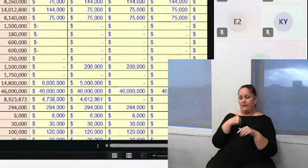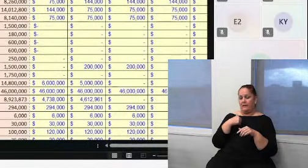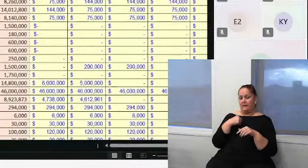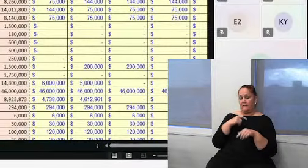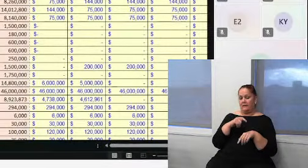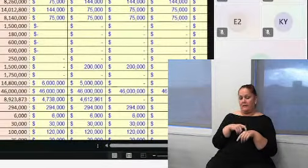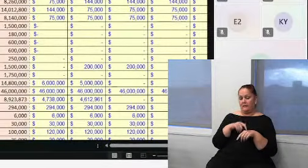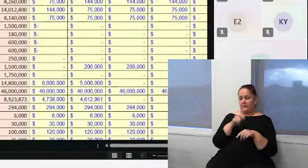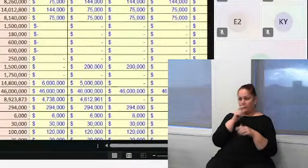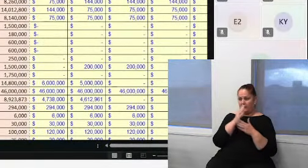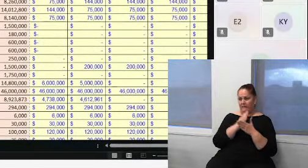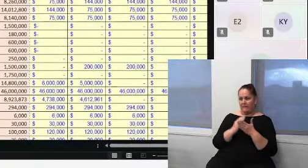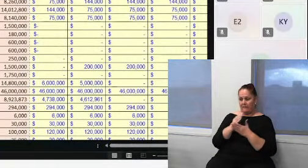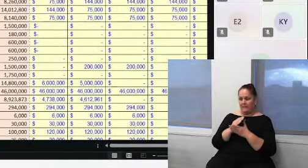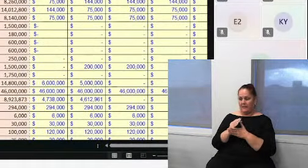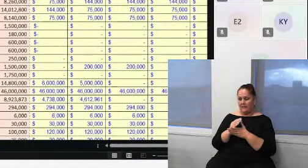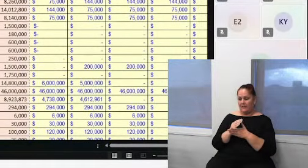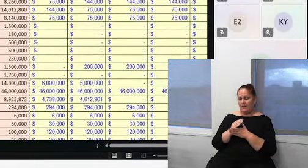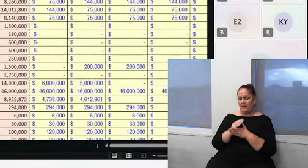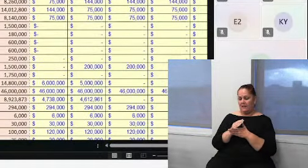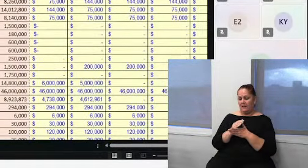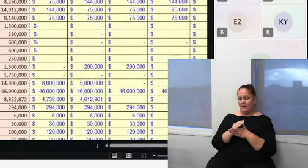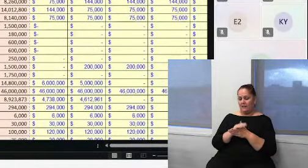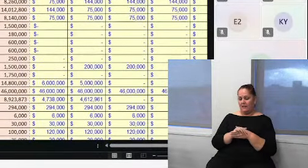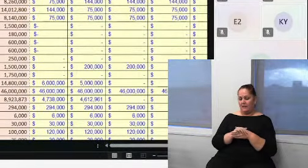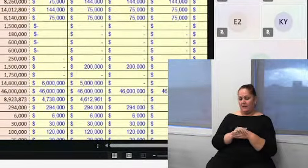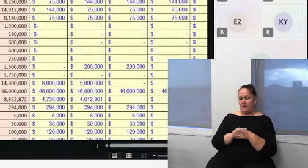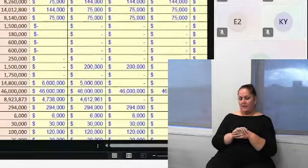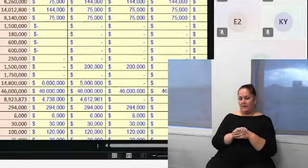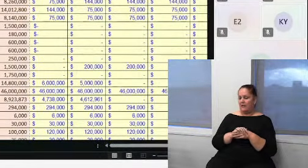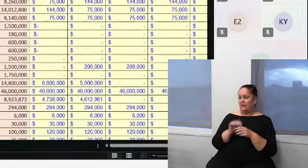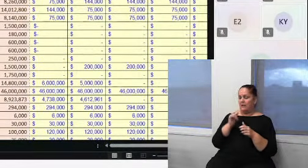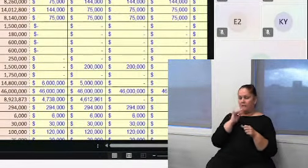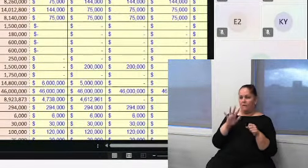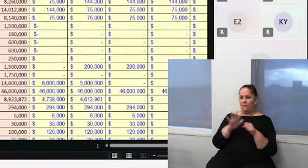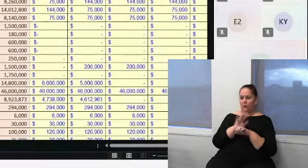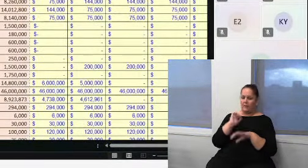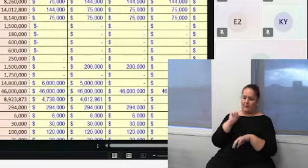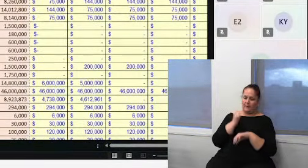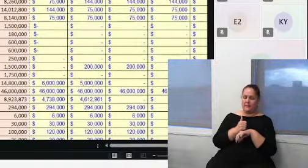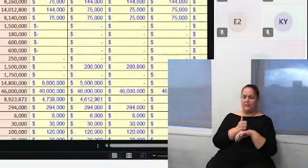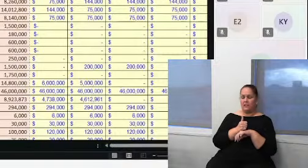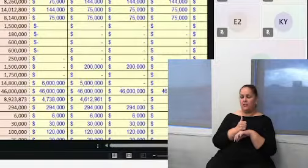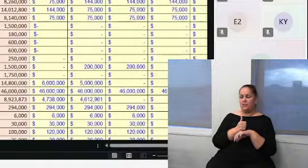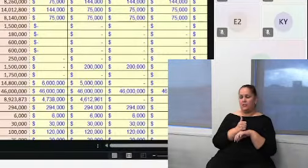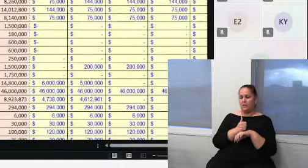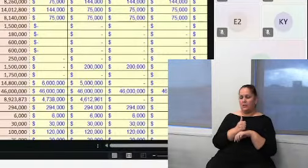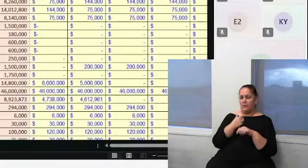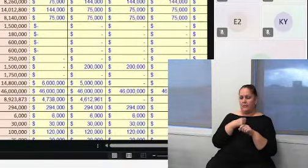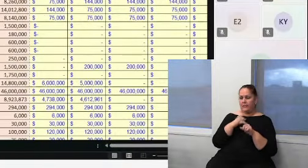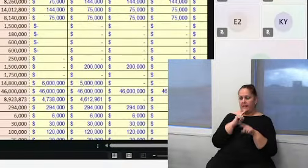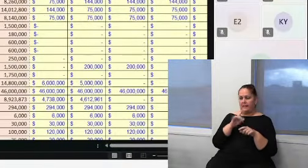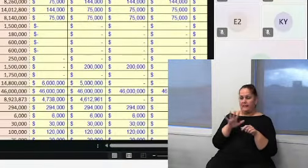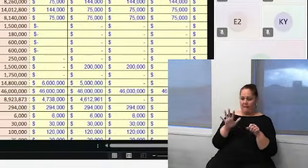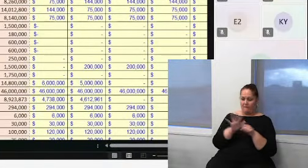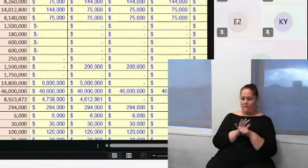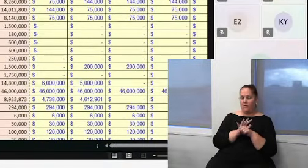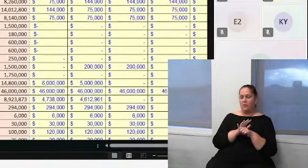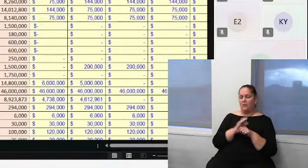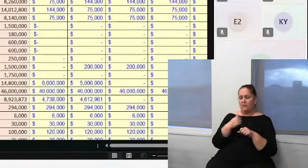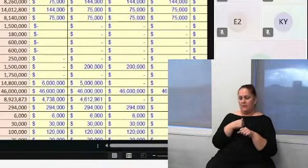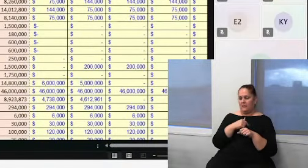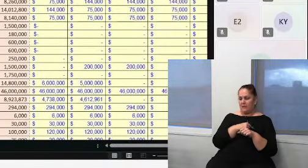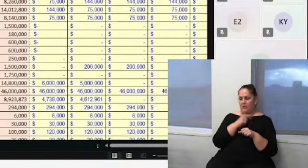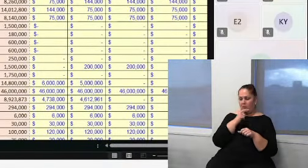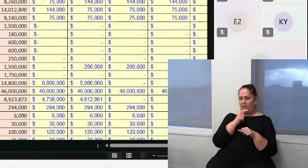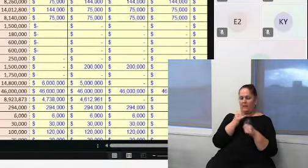are deploying this in phases. You use the word full implementation. So I want to answer it at